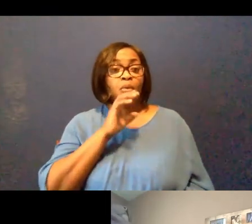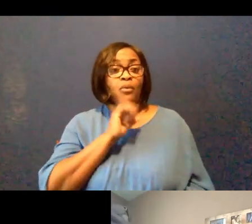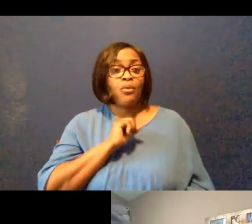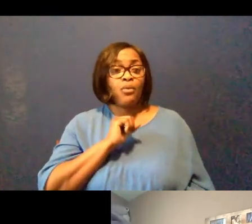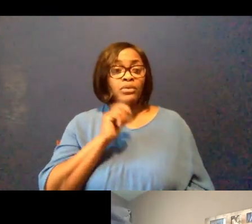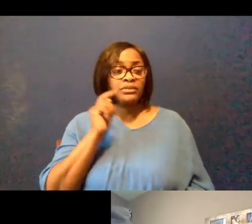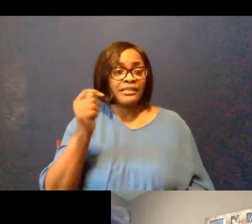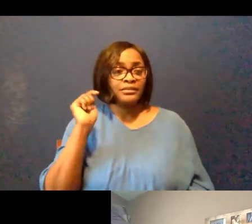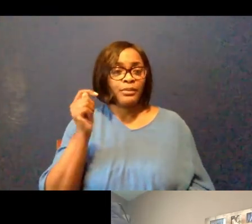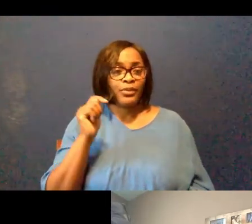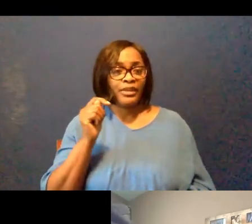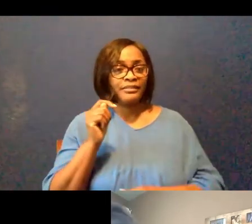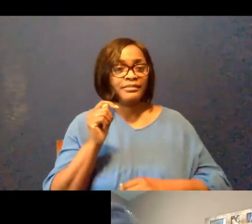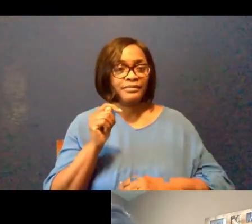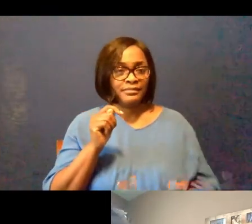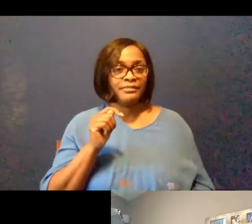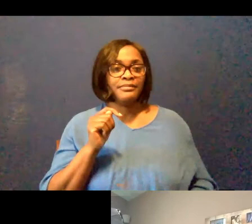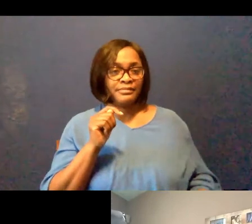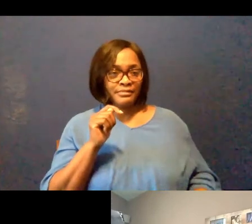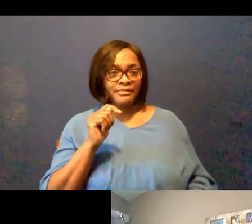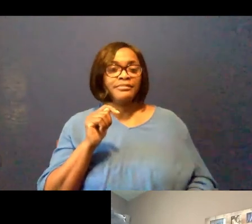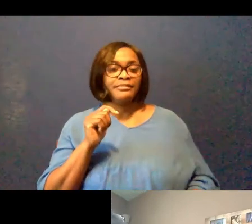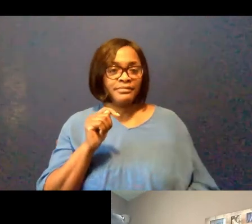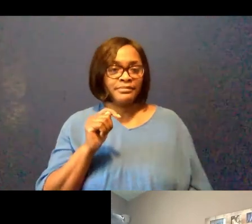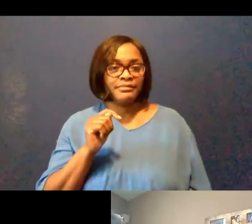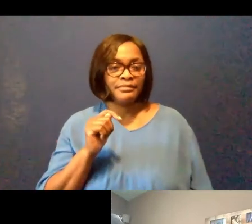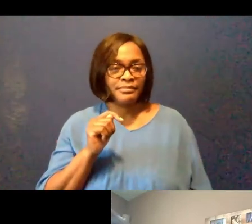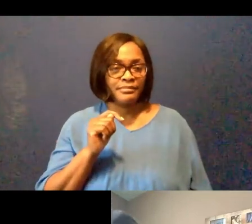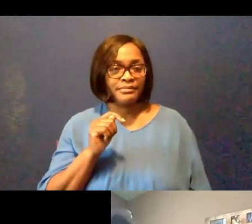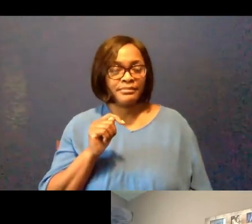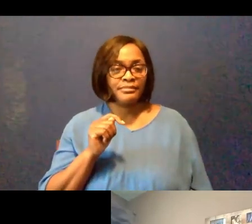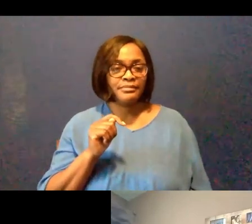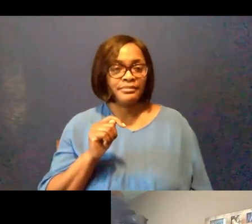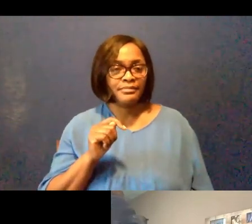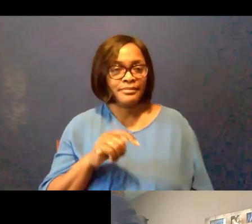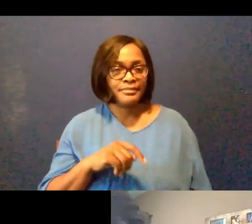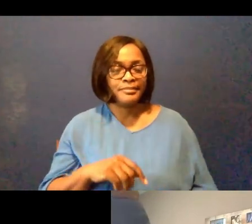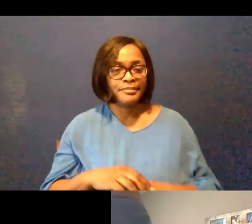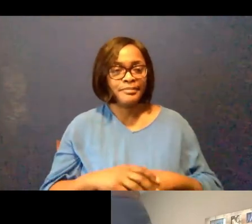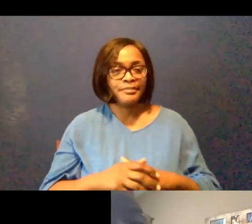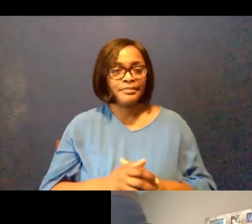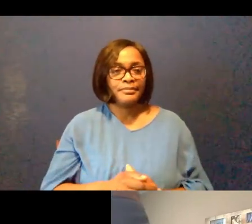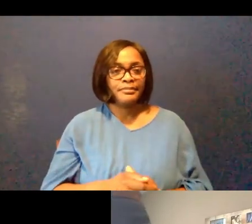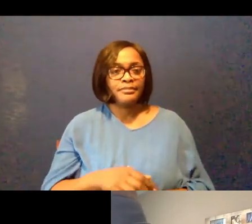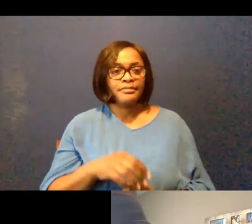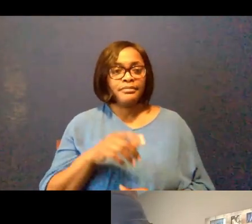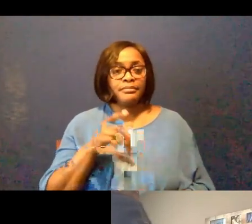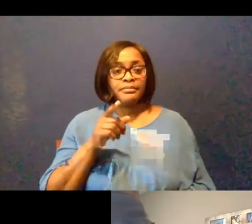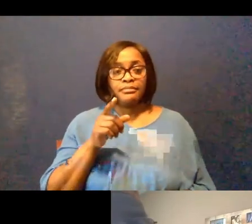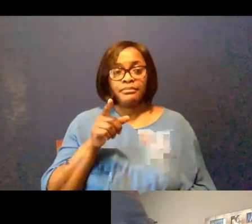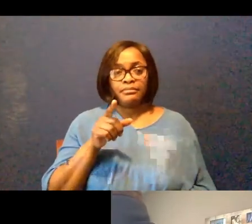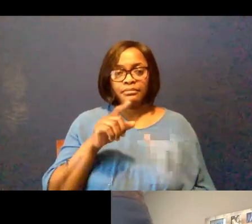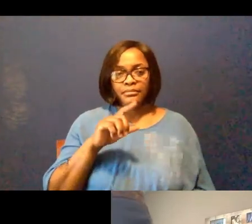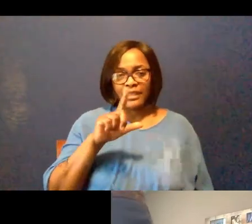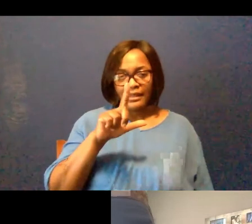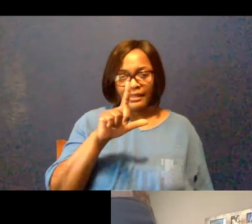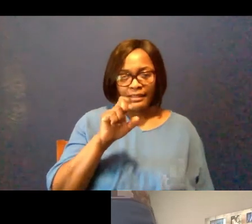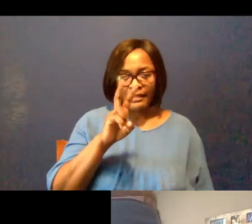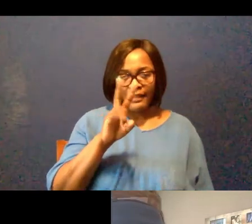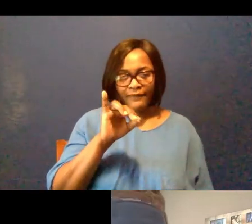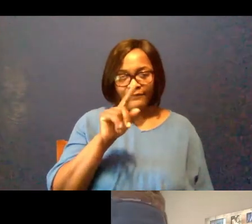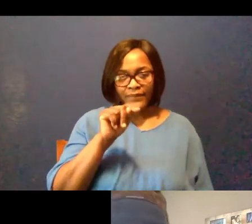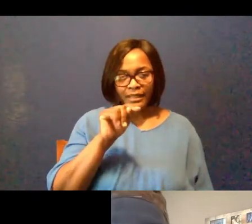Catholic, doesn't see, in his words, a large part of the religious community, including my own, don't see our